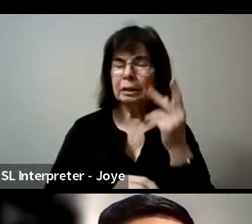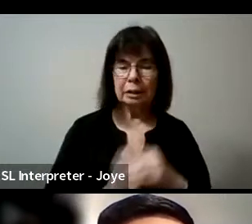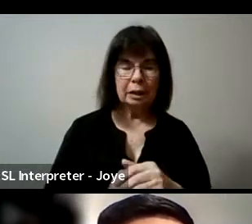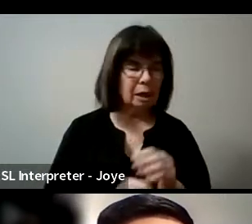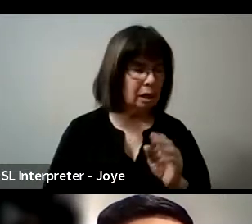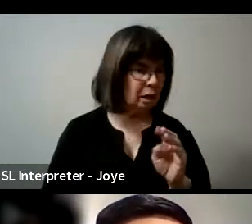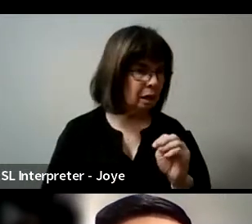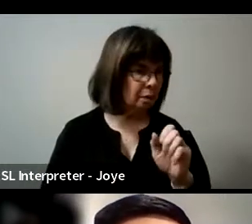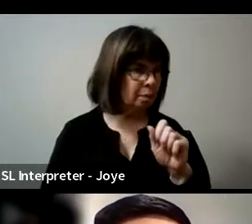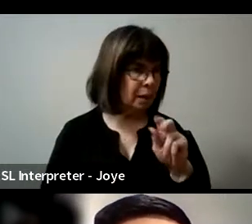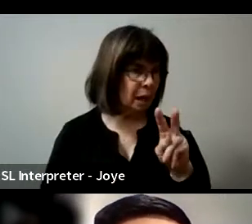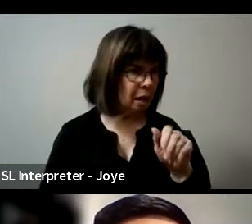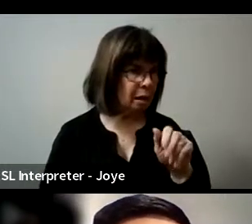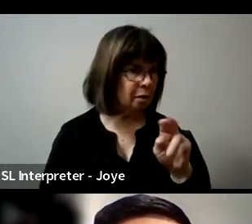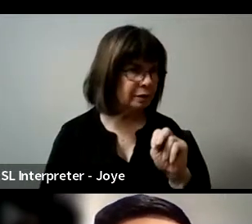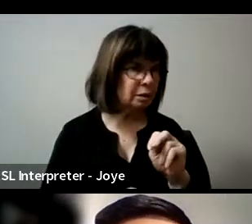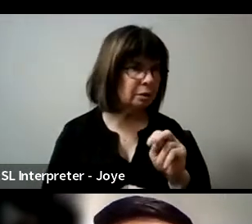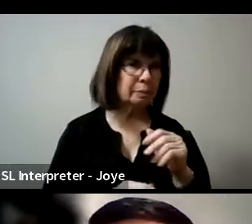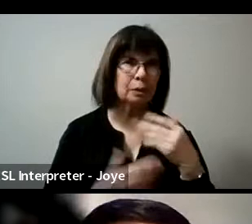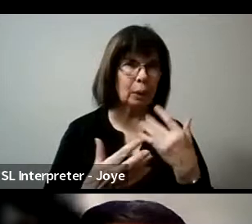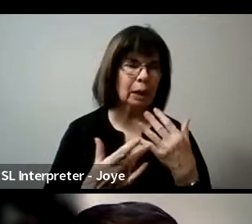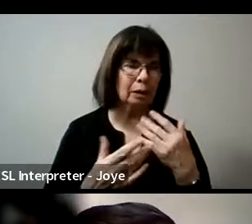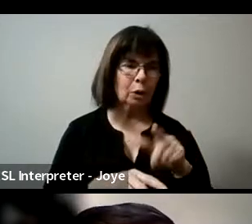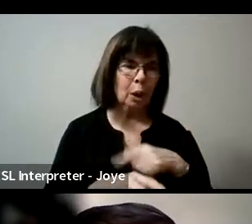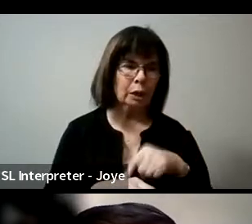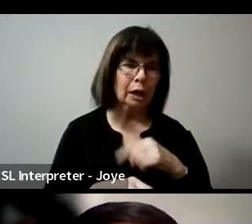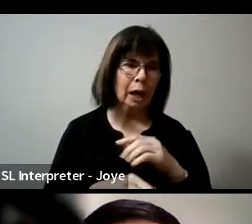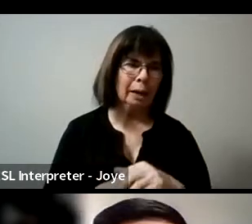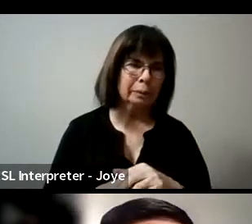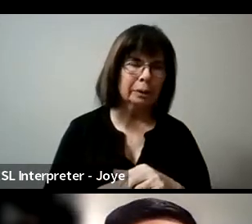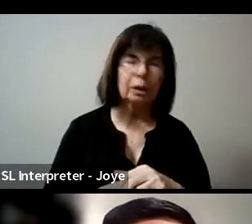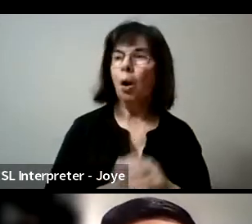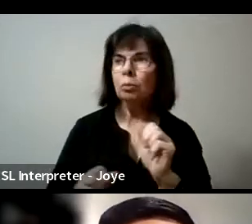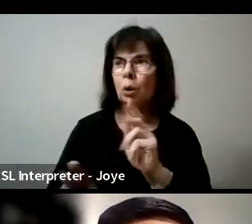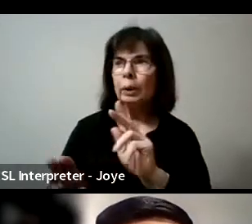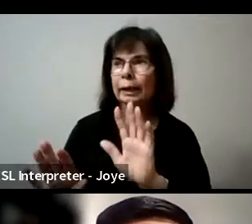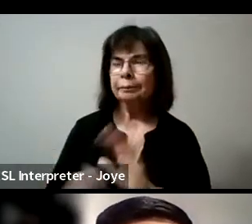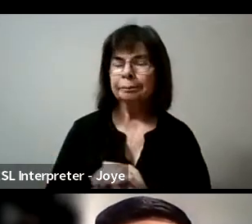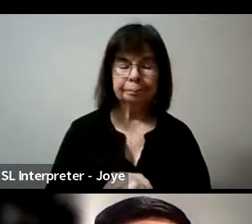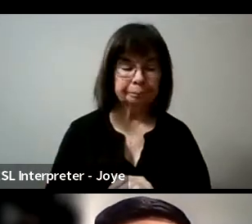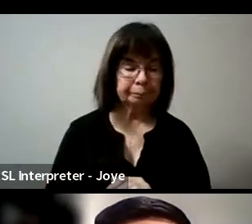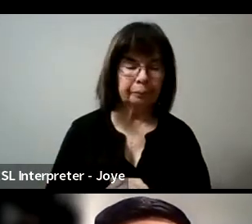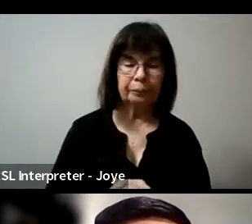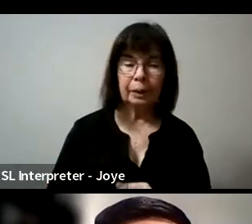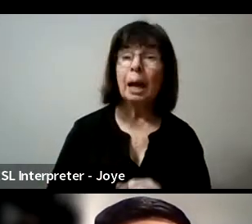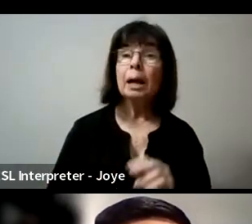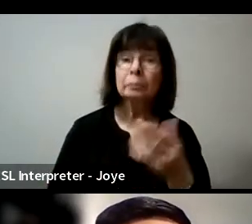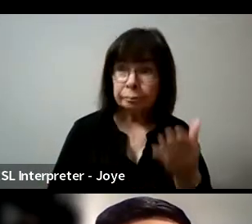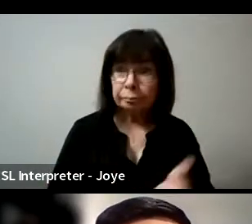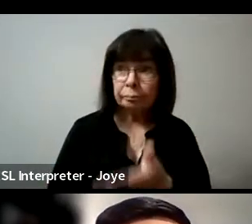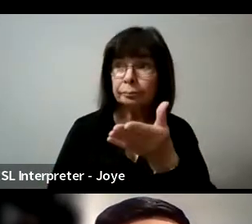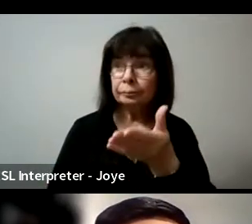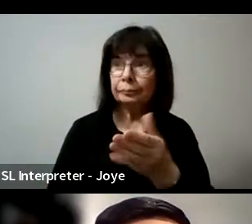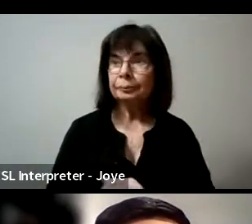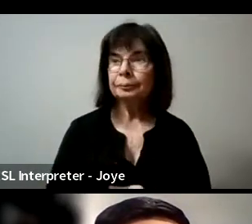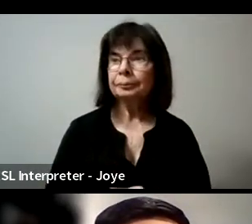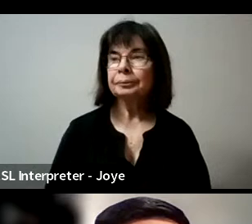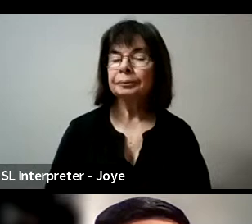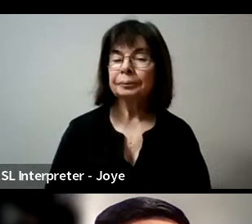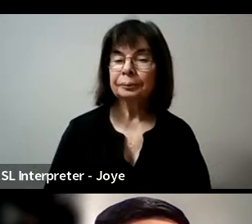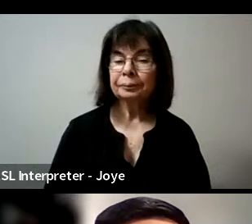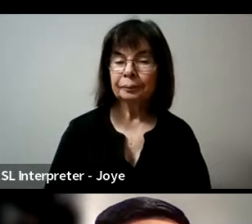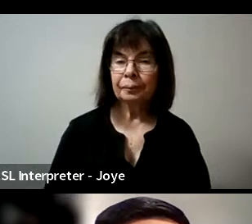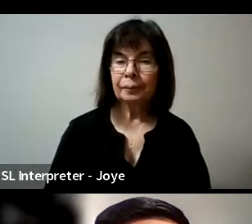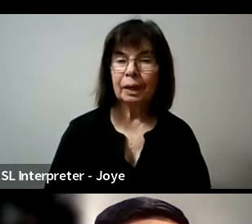Melvin Cowan has been up for a long time. Yeah. Yes. Thank you, Melvin. Yes, good